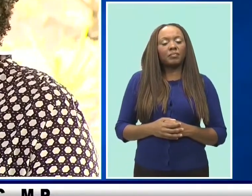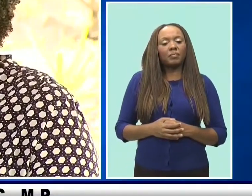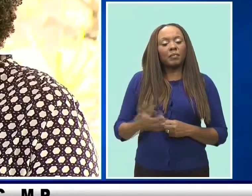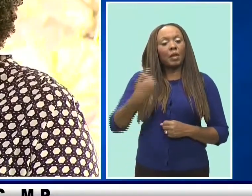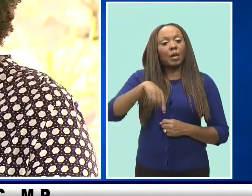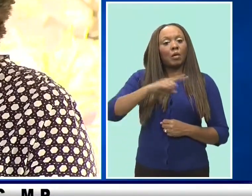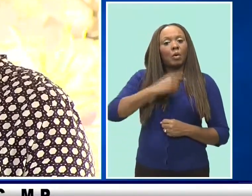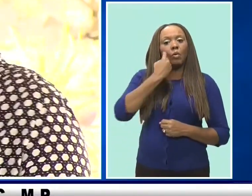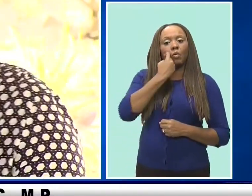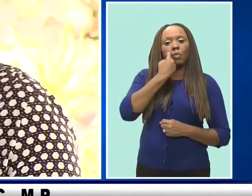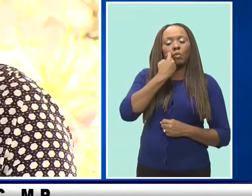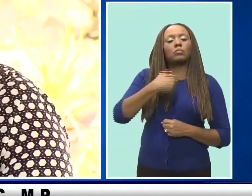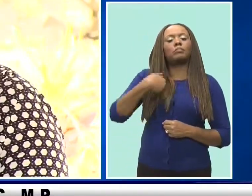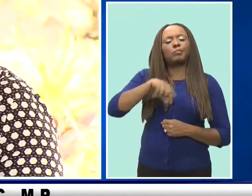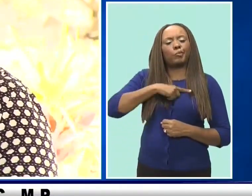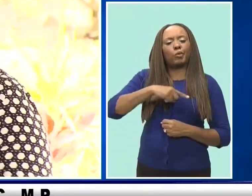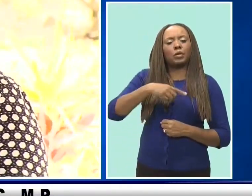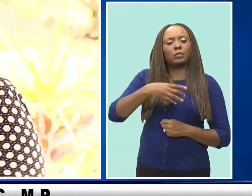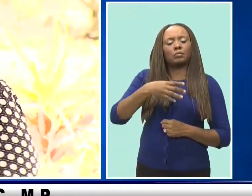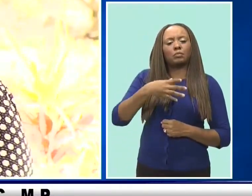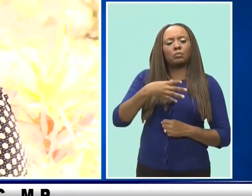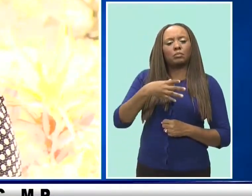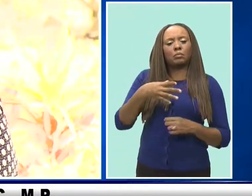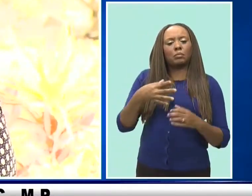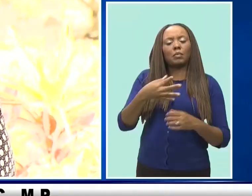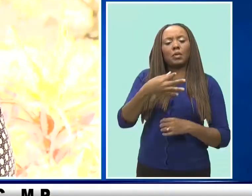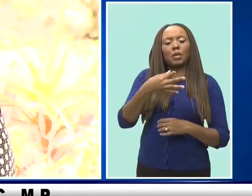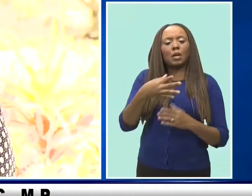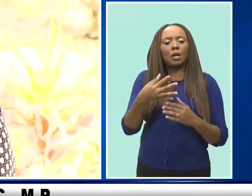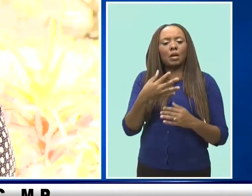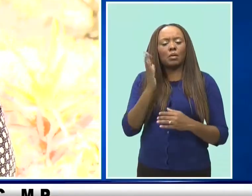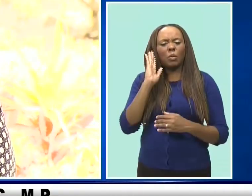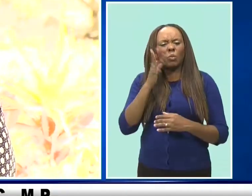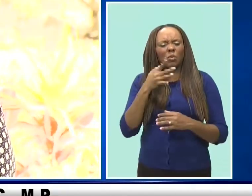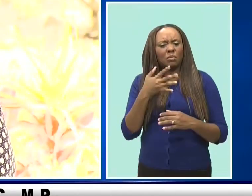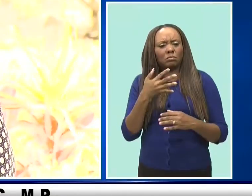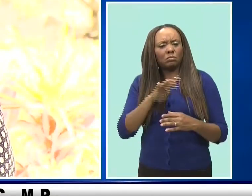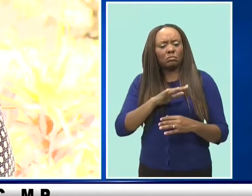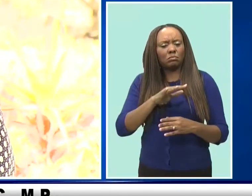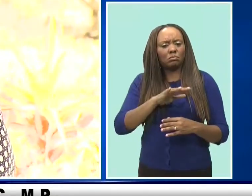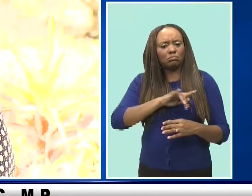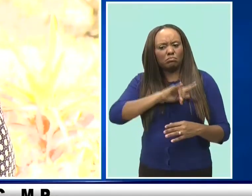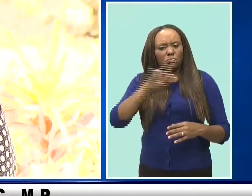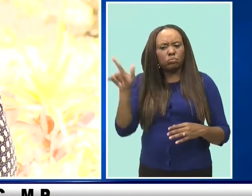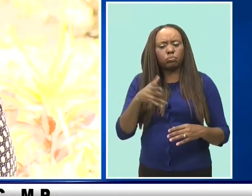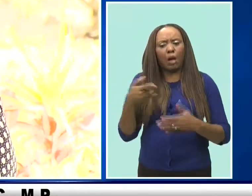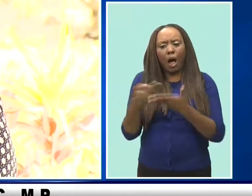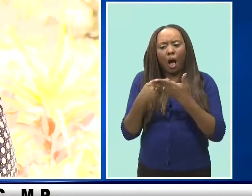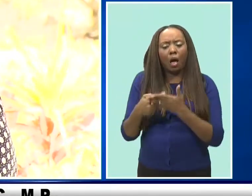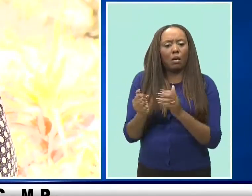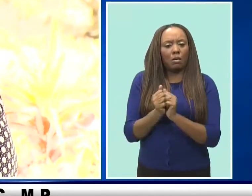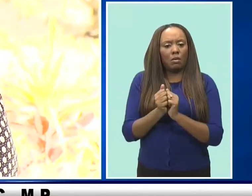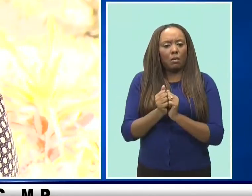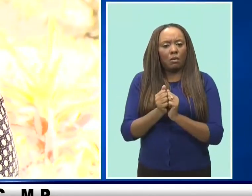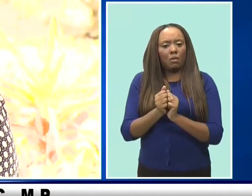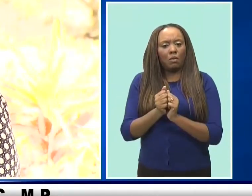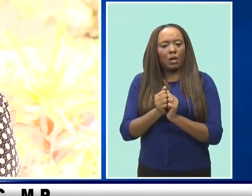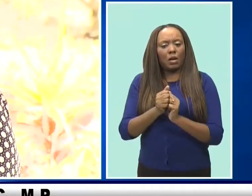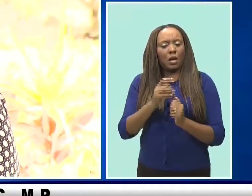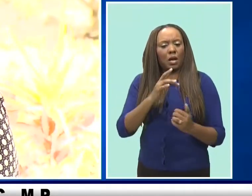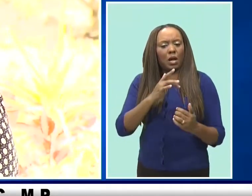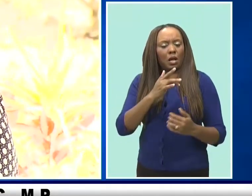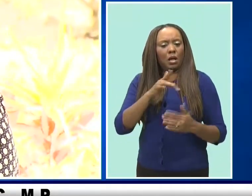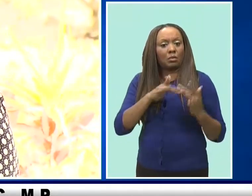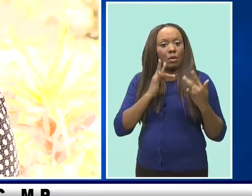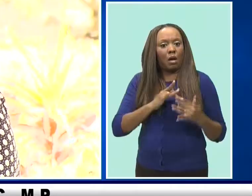Government meeting next week from the leading cardiologists of the region, that the government of Barbados will